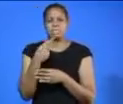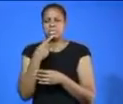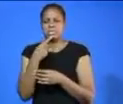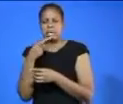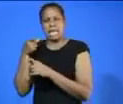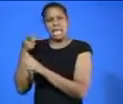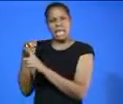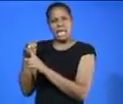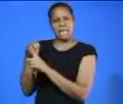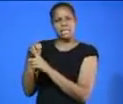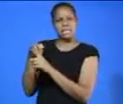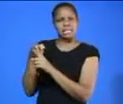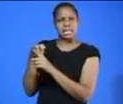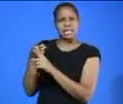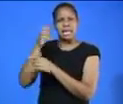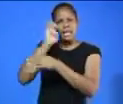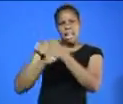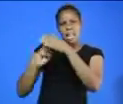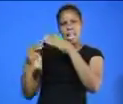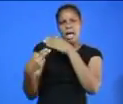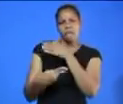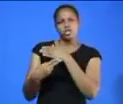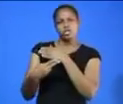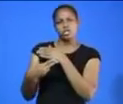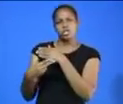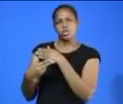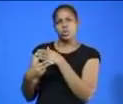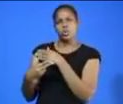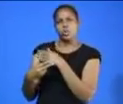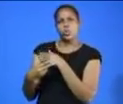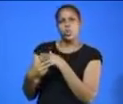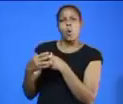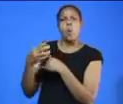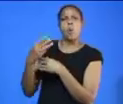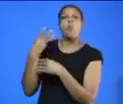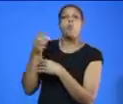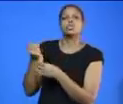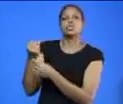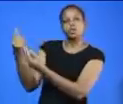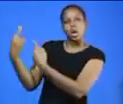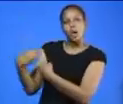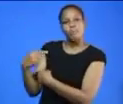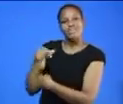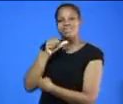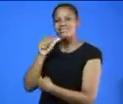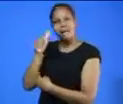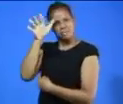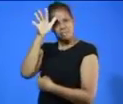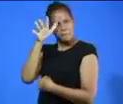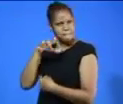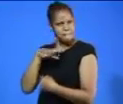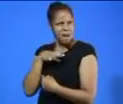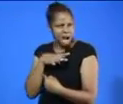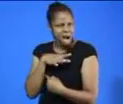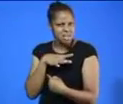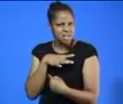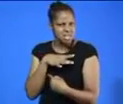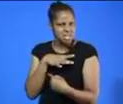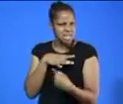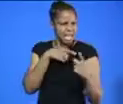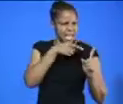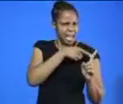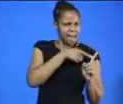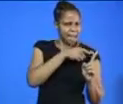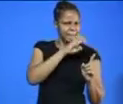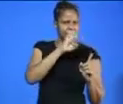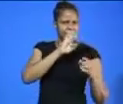to come." So it's not the man Elijah, it's the Elijah